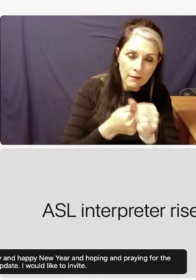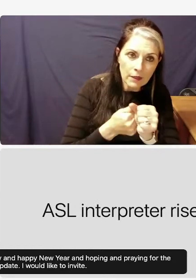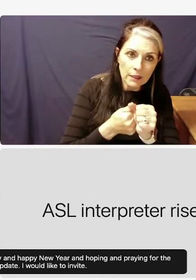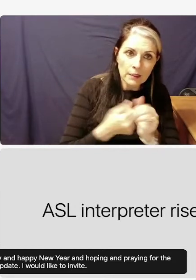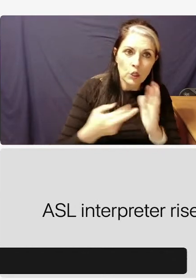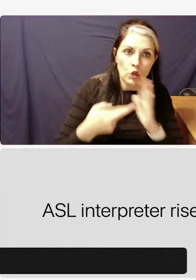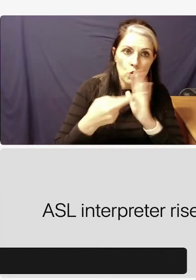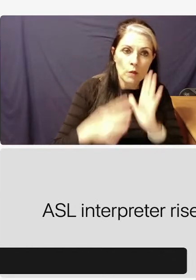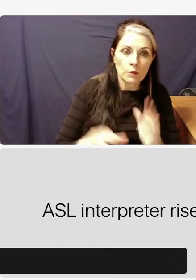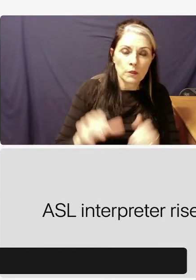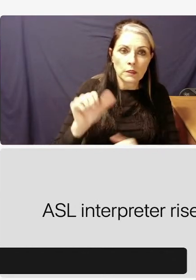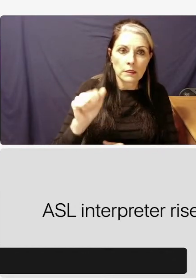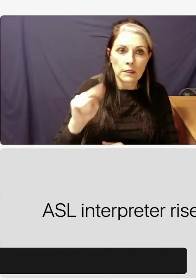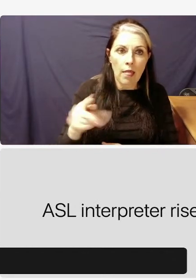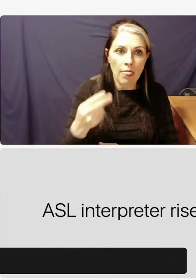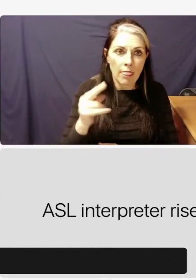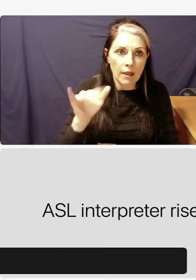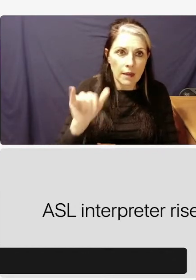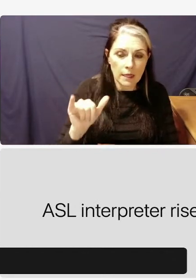anthony valderrama